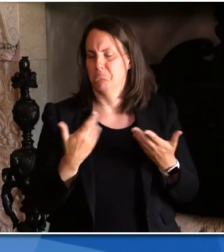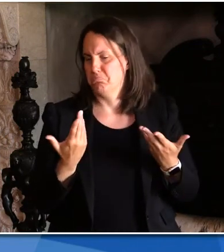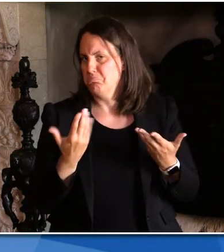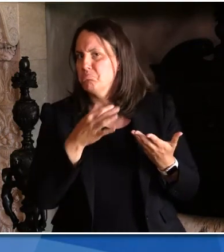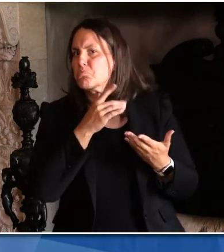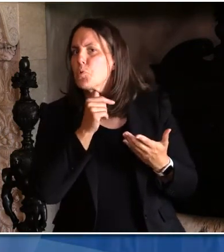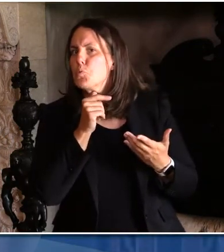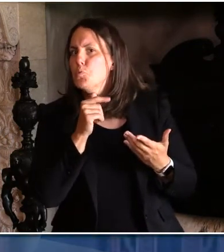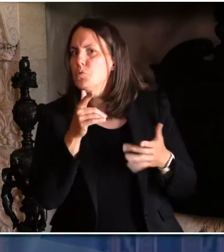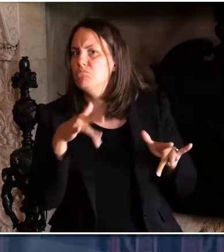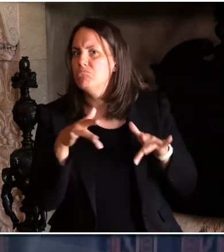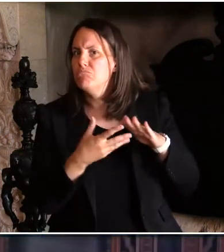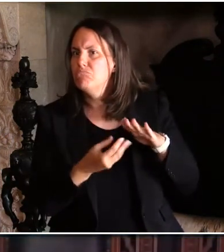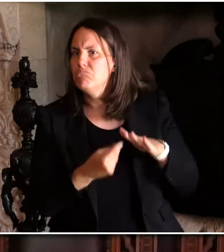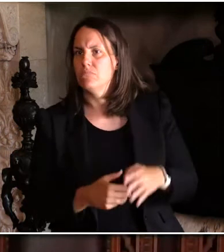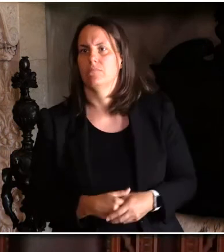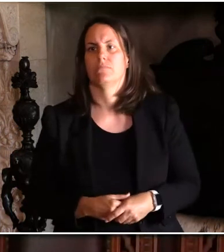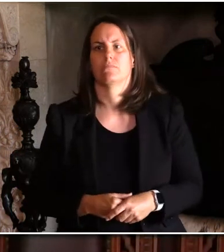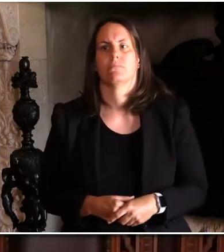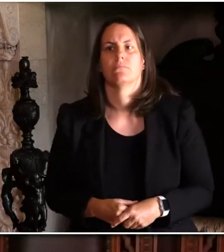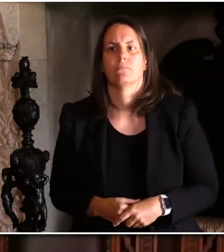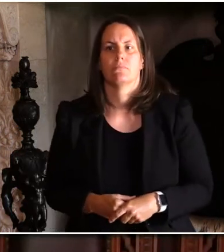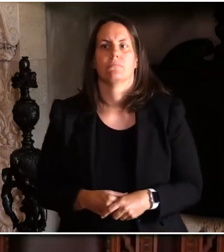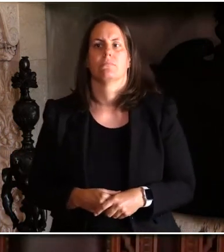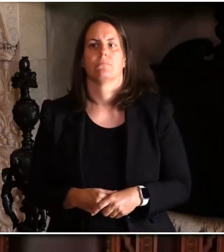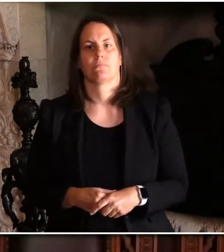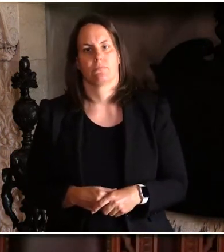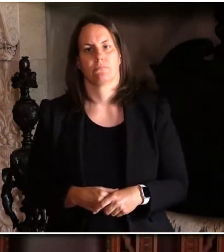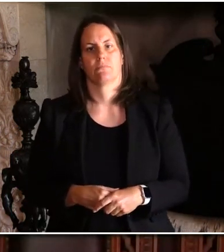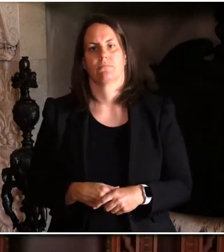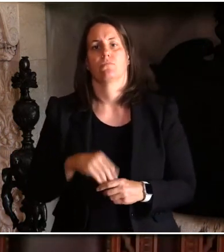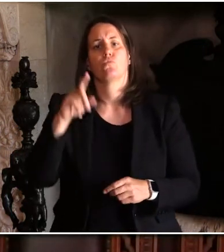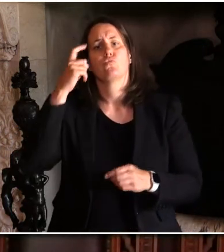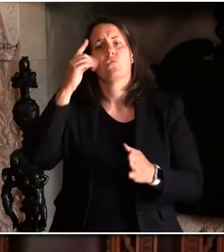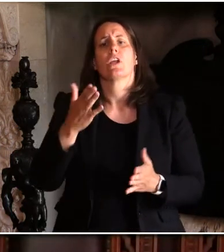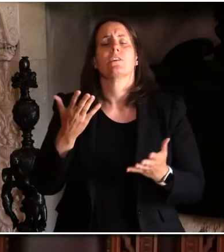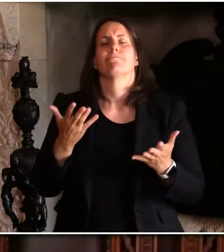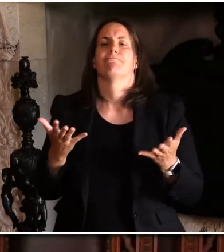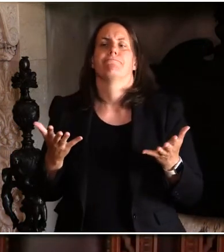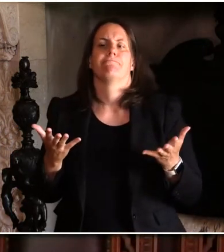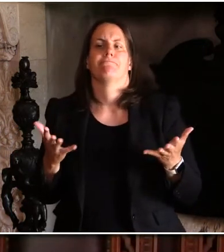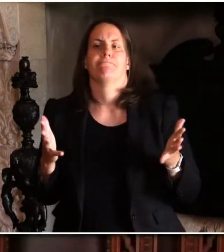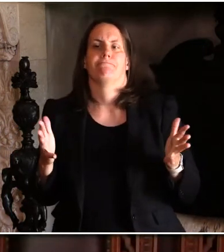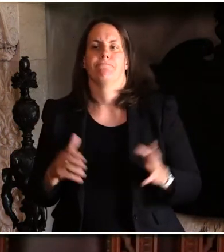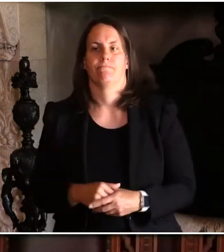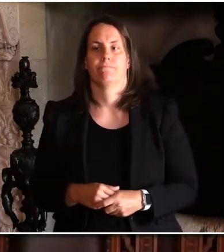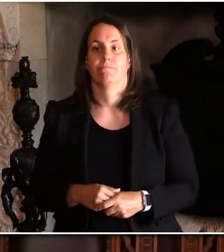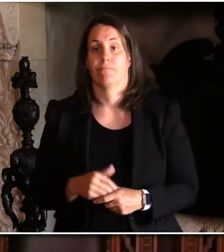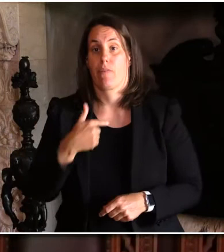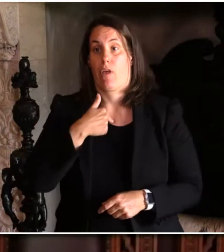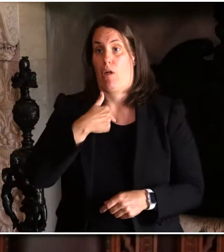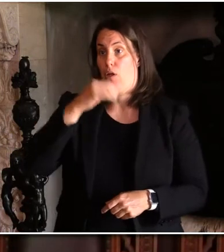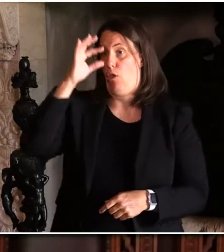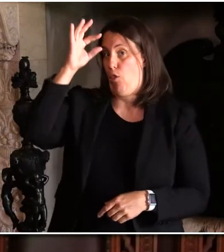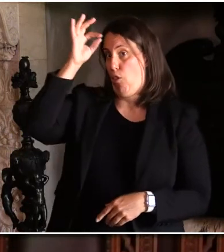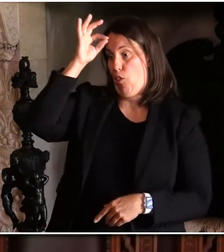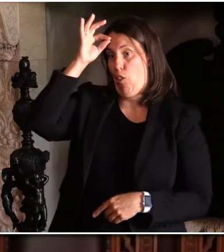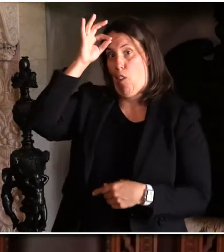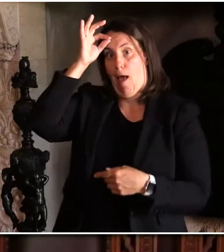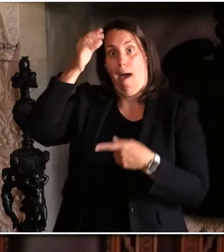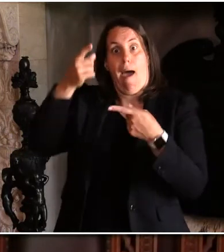Yeah, as you know, I've said this before, unknown to me, someone did record that meeting between the two